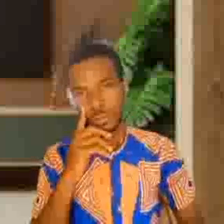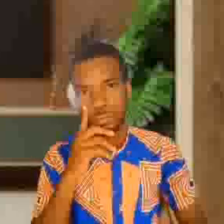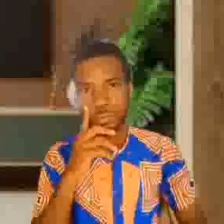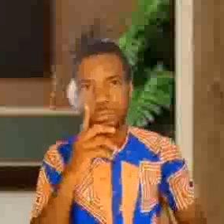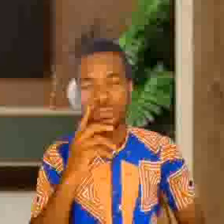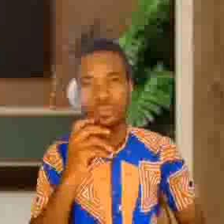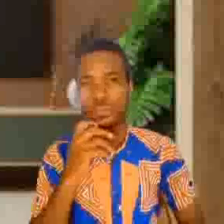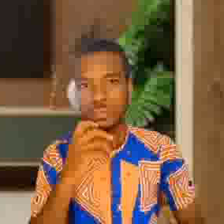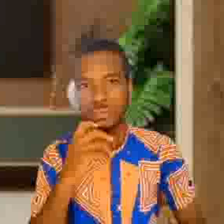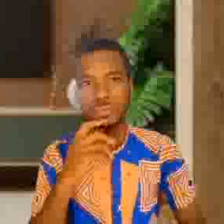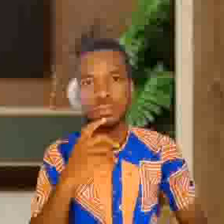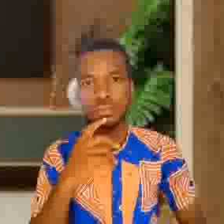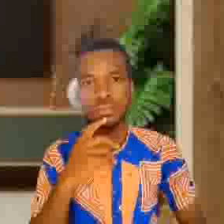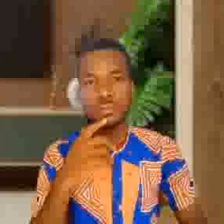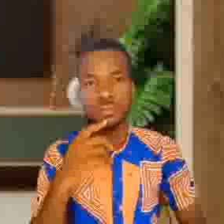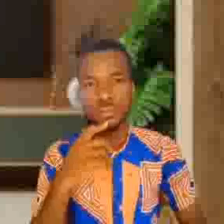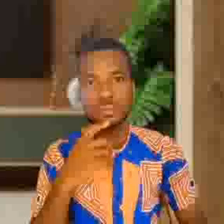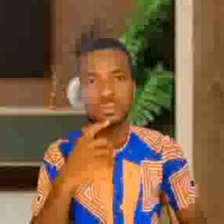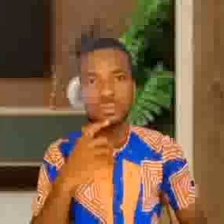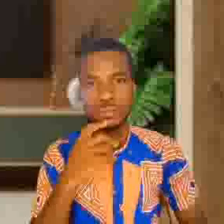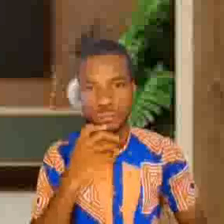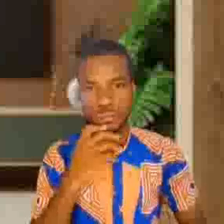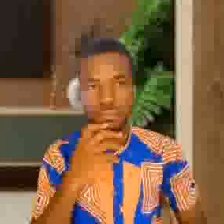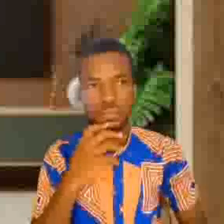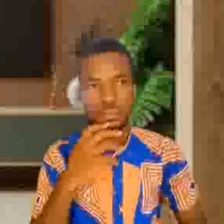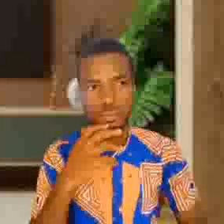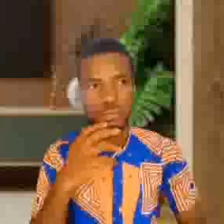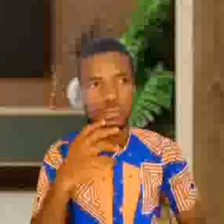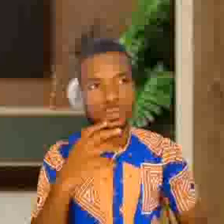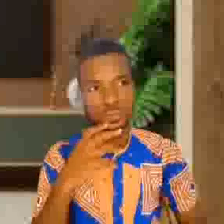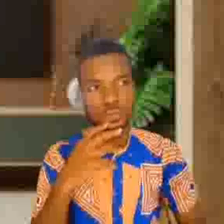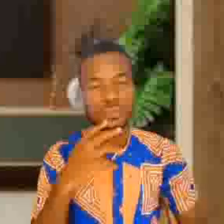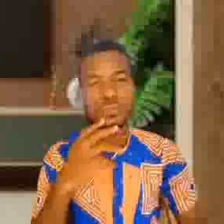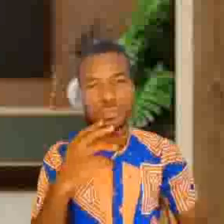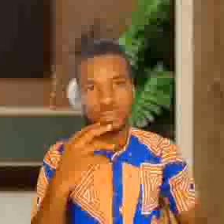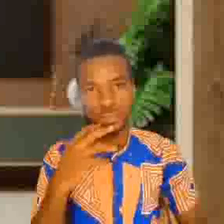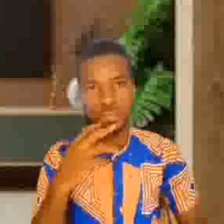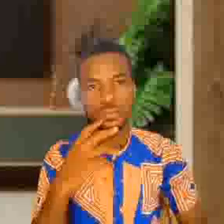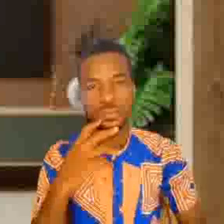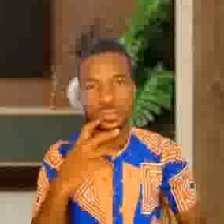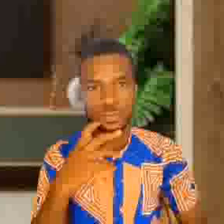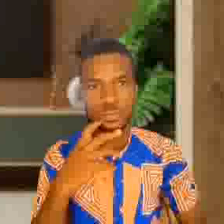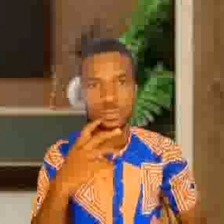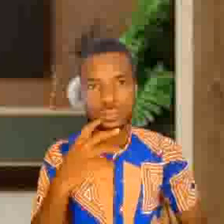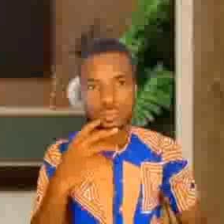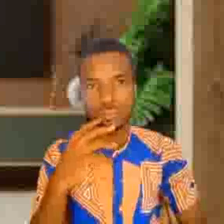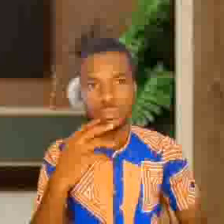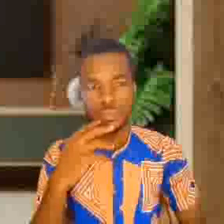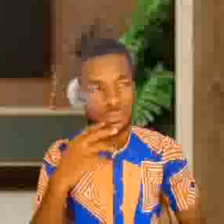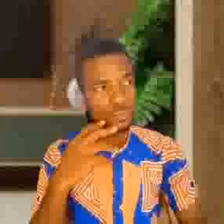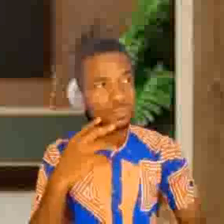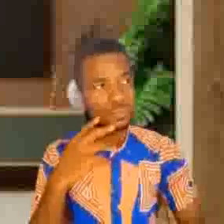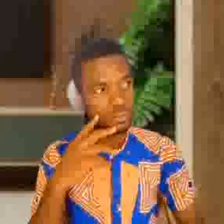have. And if you operate within the allowance of that model, you can never have a loss. So I'm speaking